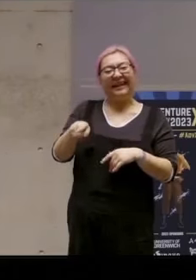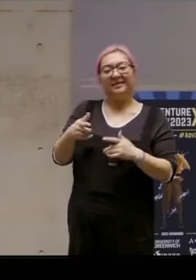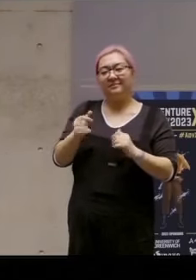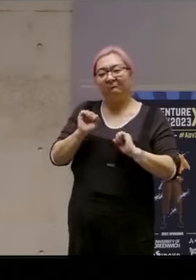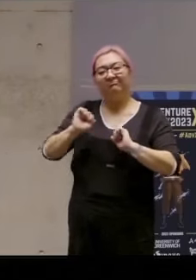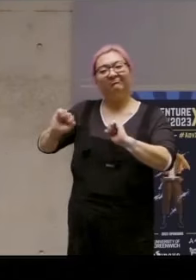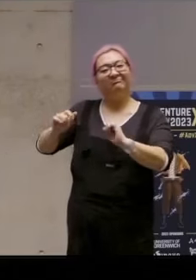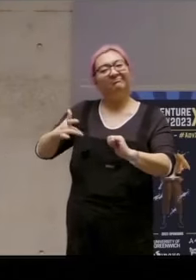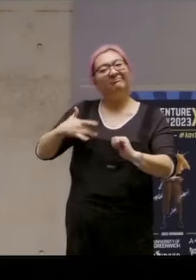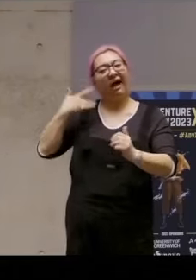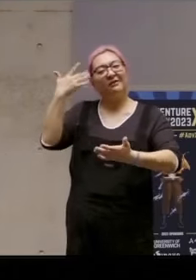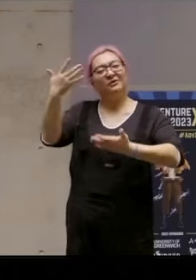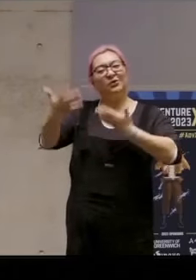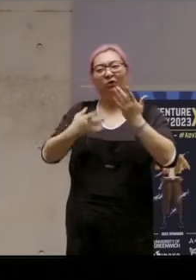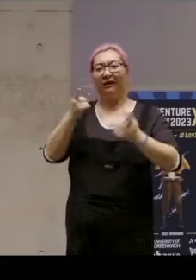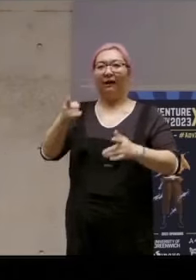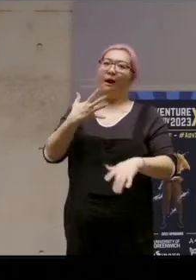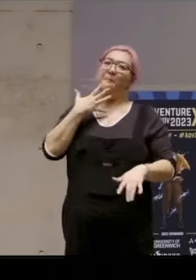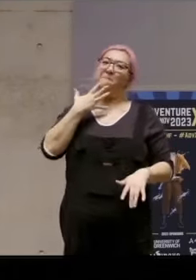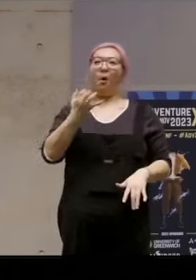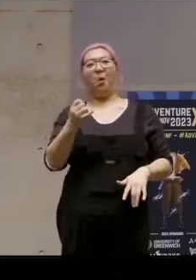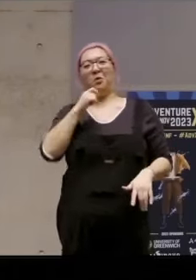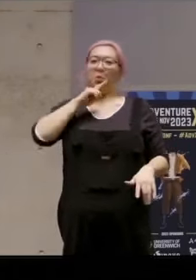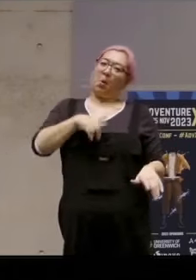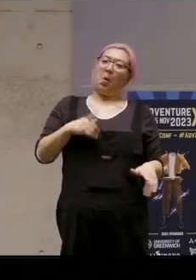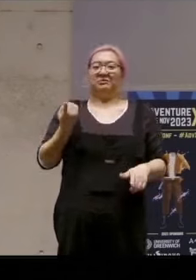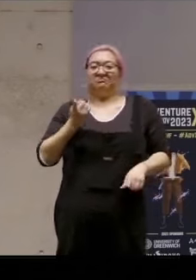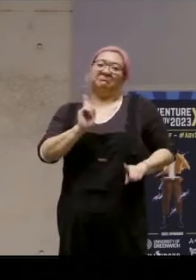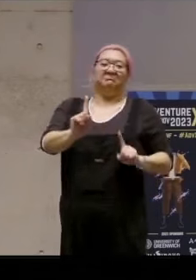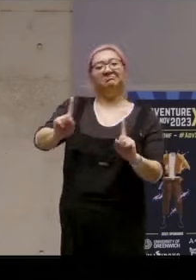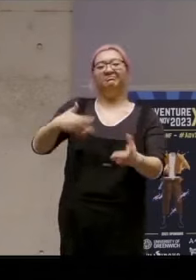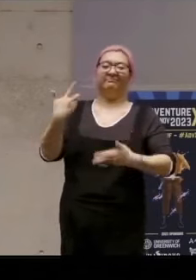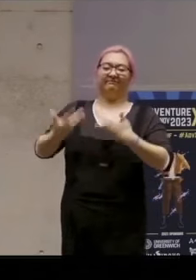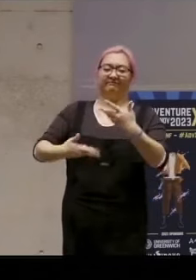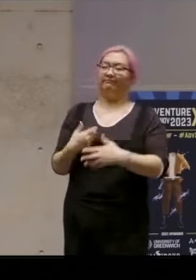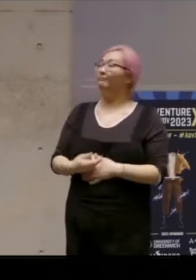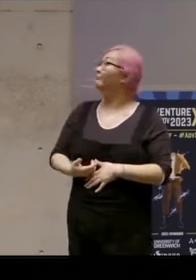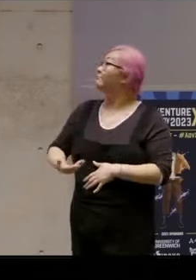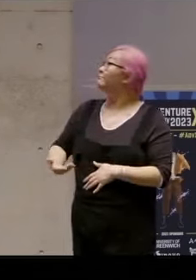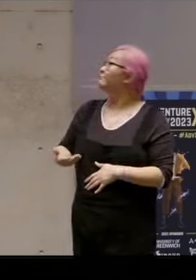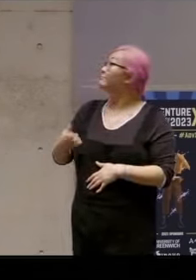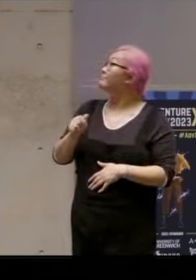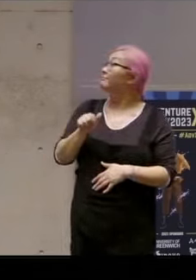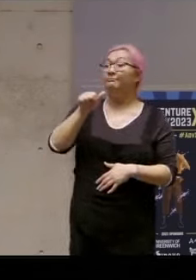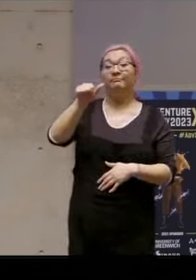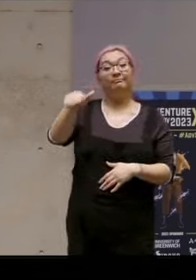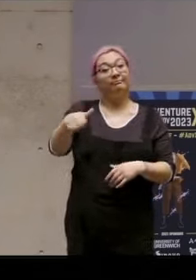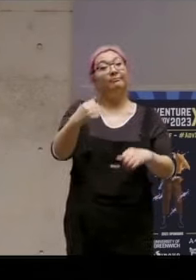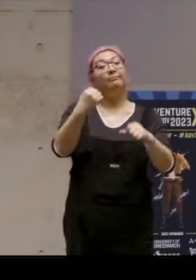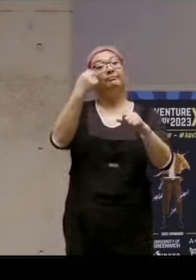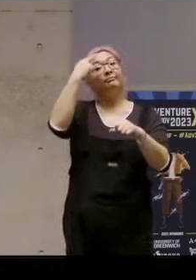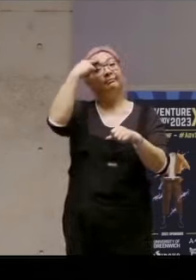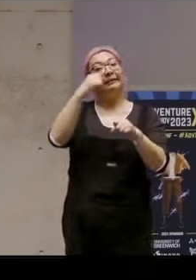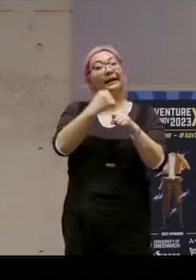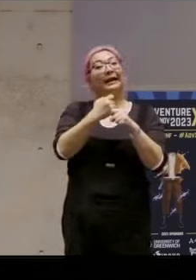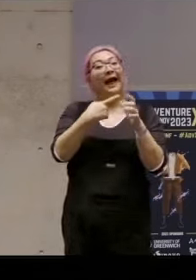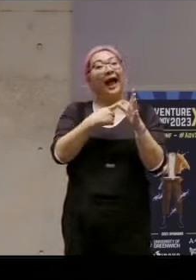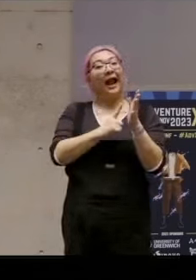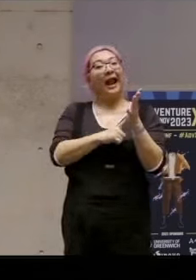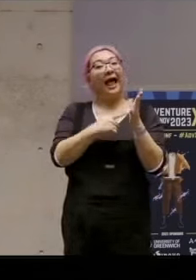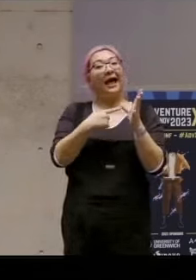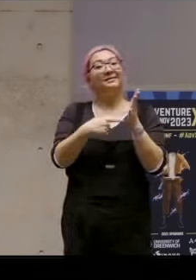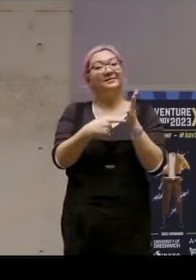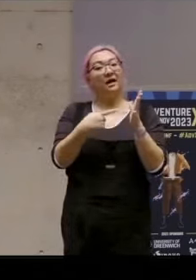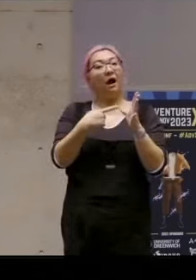Galata, although released in the same year with Detective Storm, Galata, named after the famous historical tower in